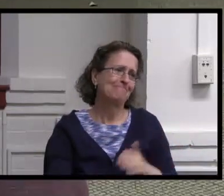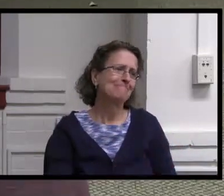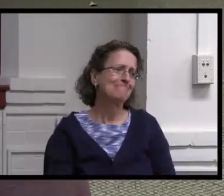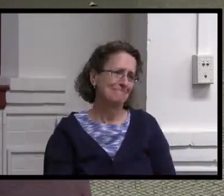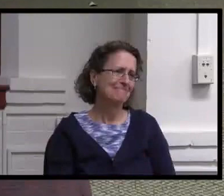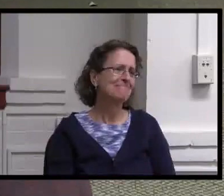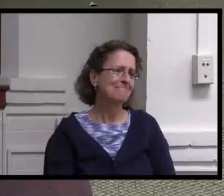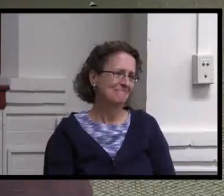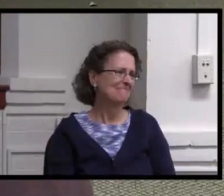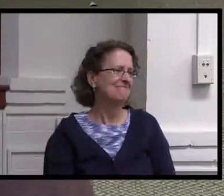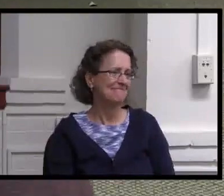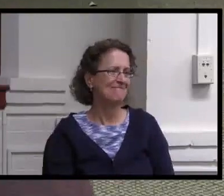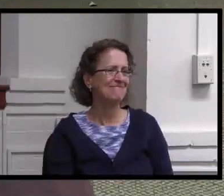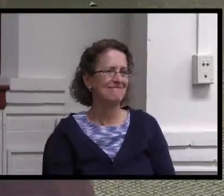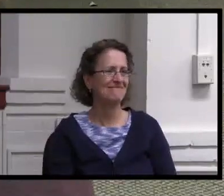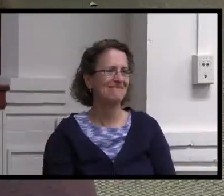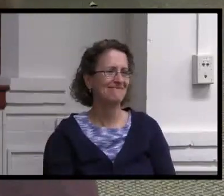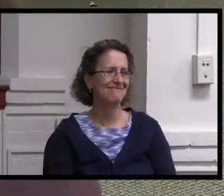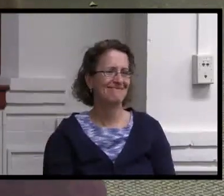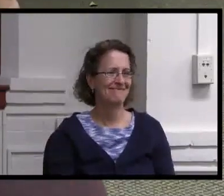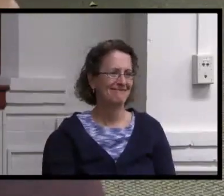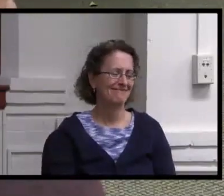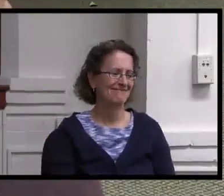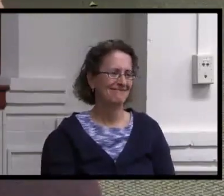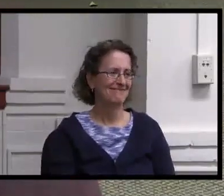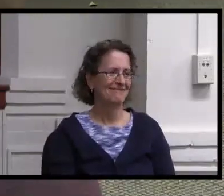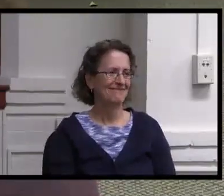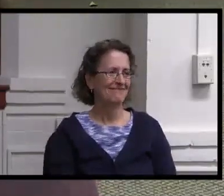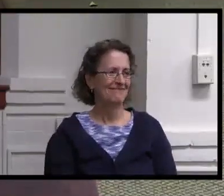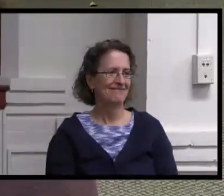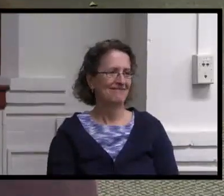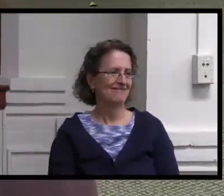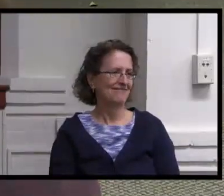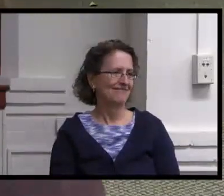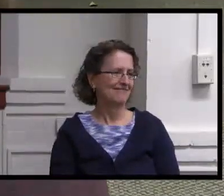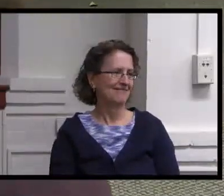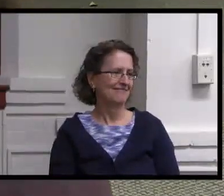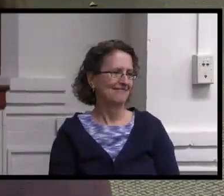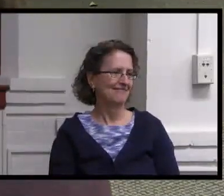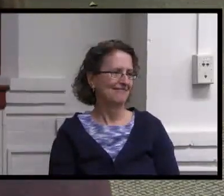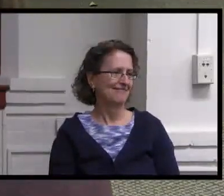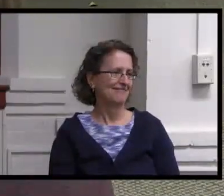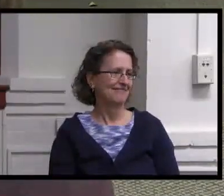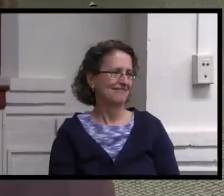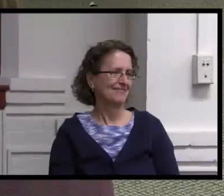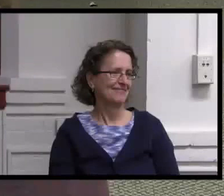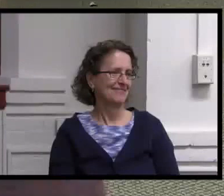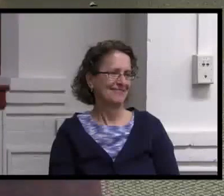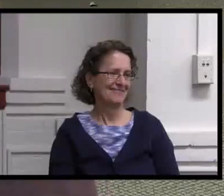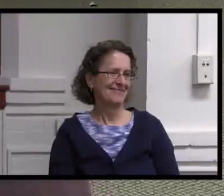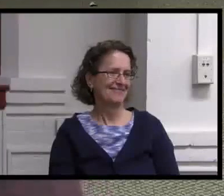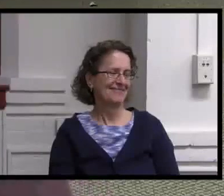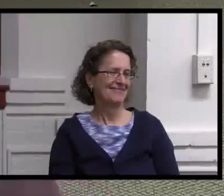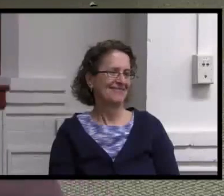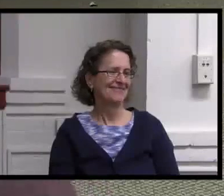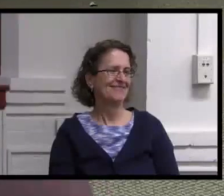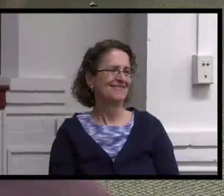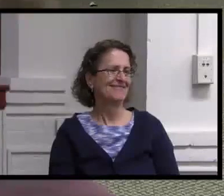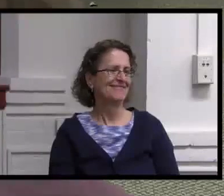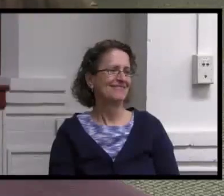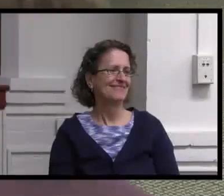just appreciate you even considering it. Thank you. Yeah. And all right. I unfortunately have to scoot. I've got to get back to work, but thank you for your